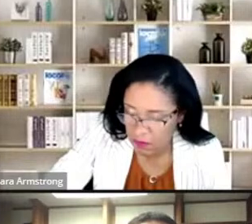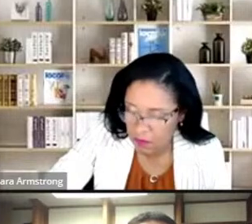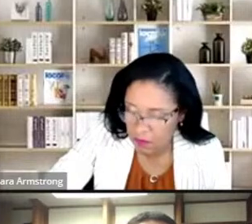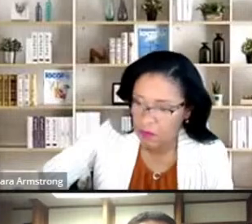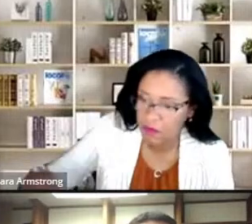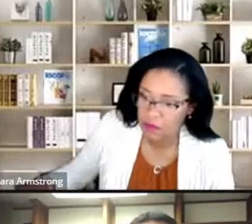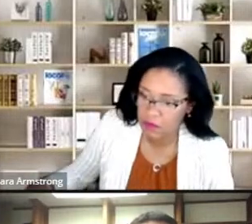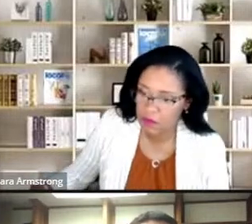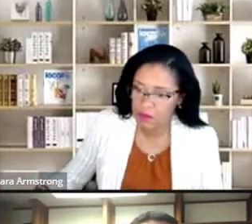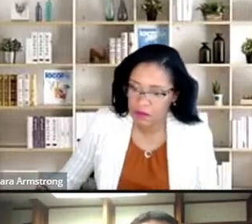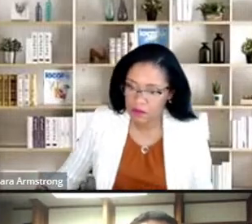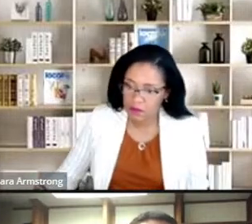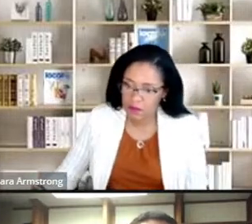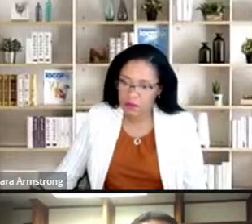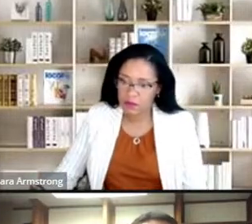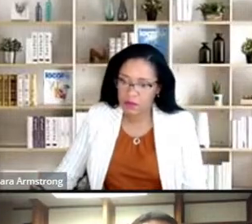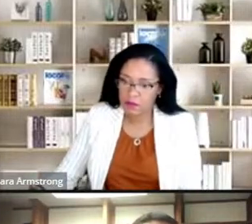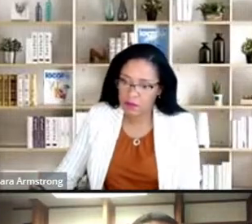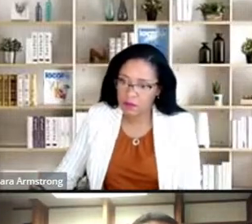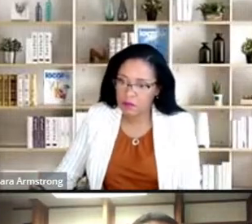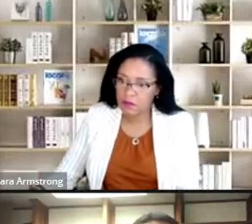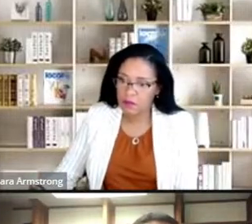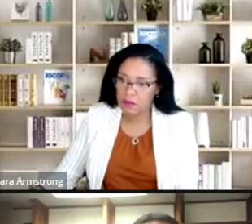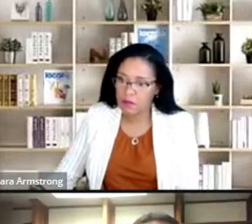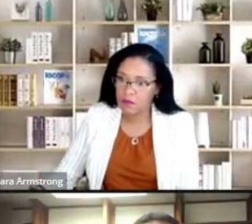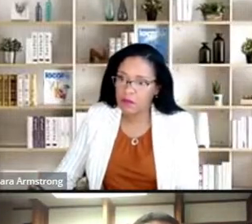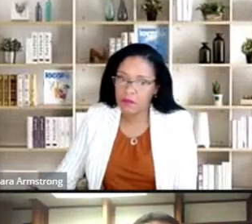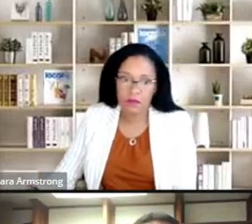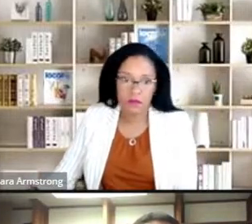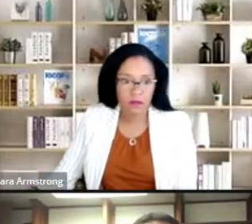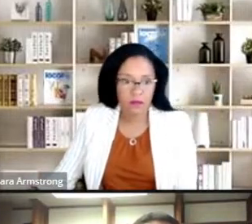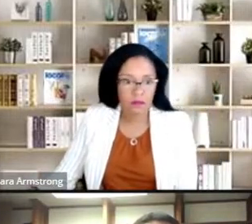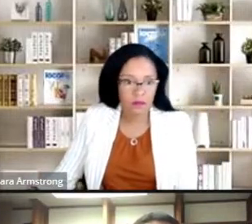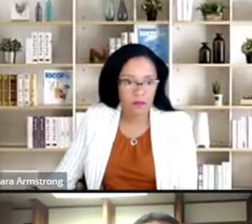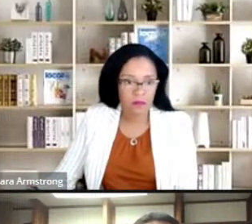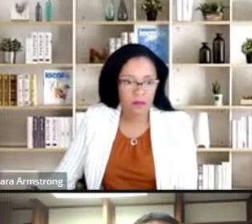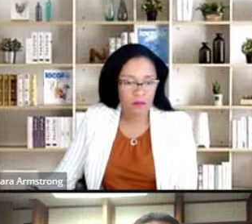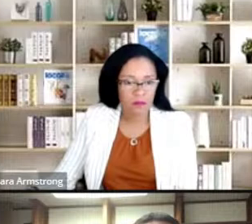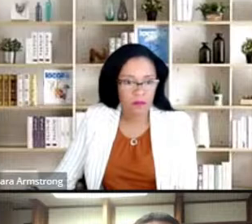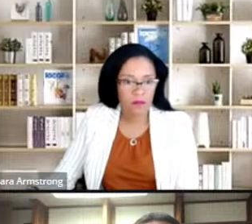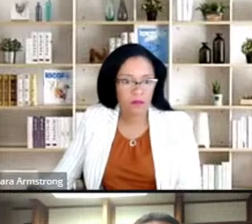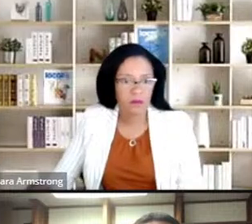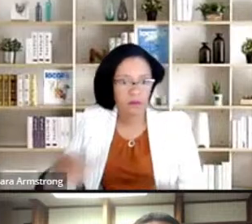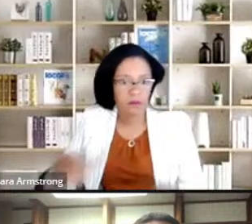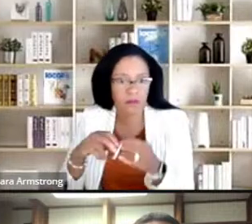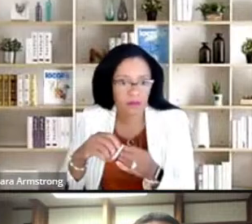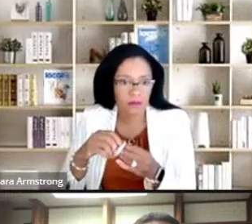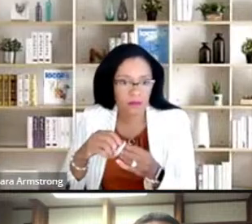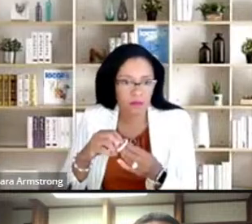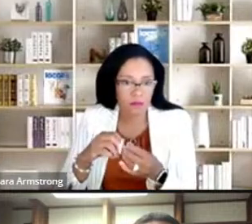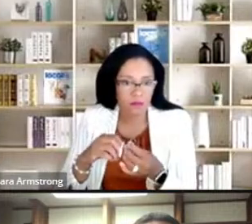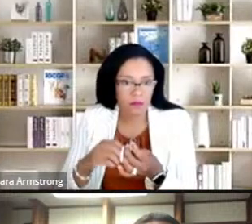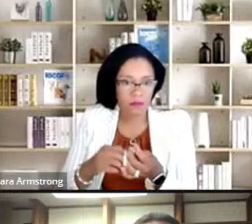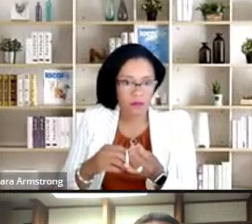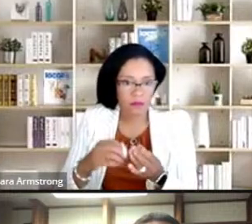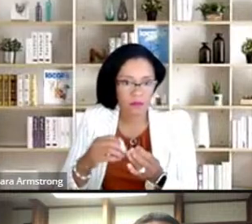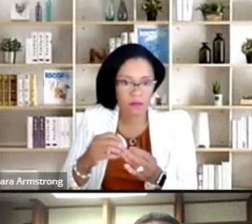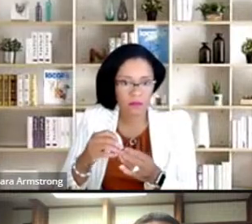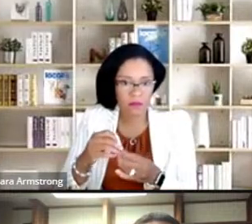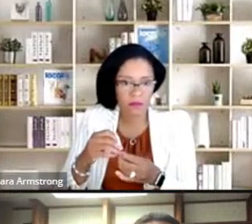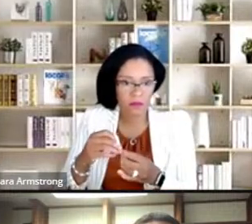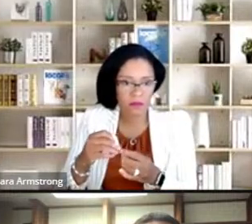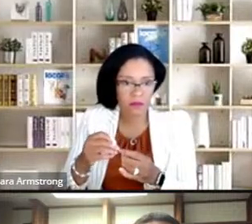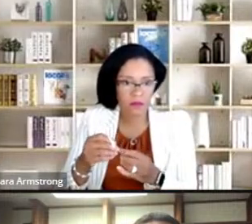Rios to do vaccine workshops on these weekends, days. And they did their marketing, and it was open